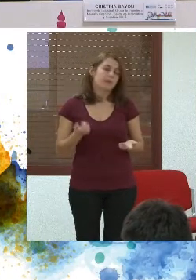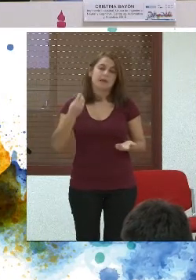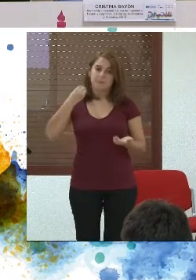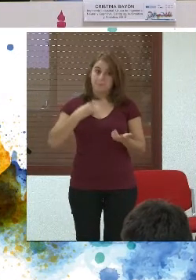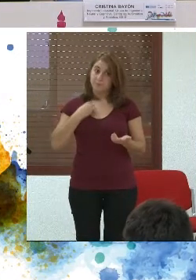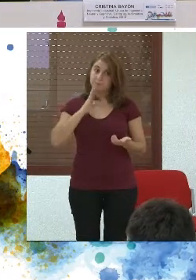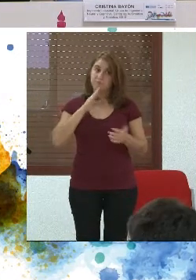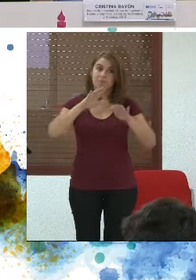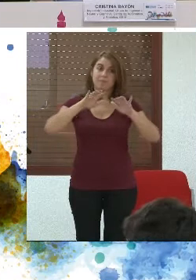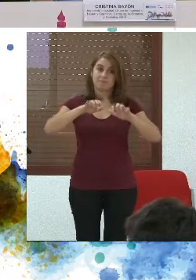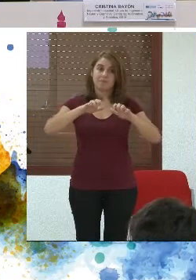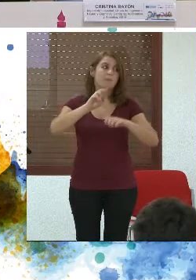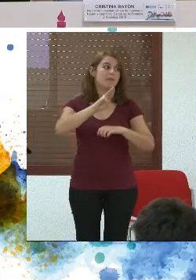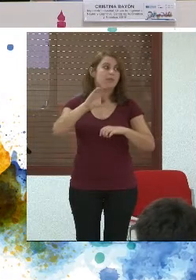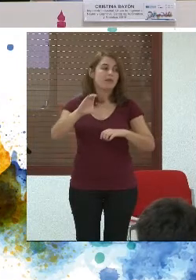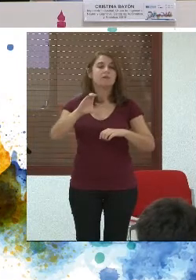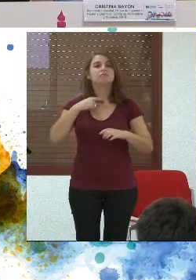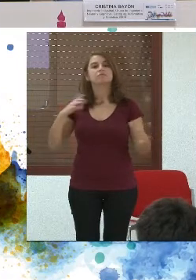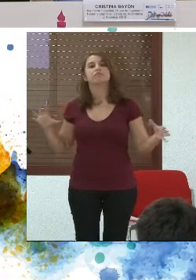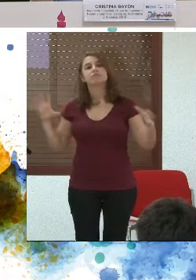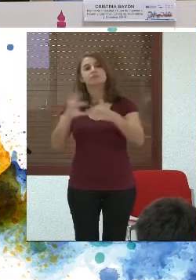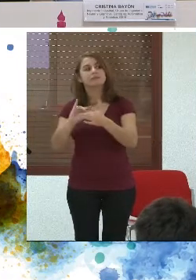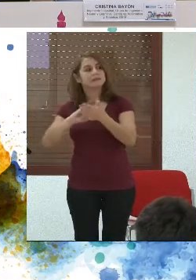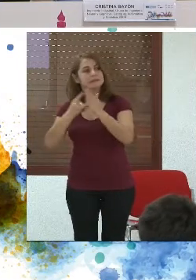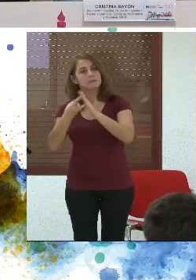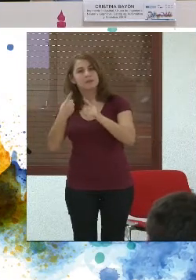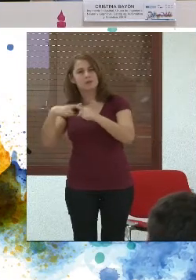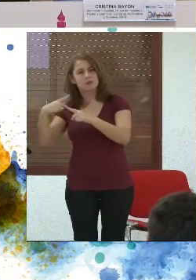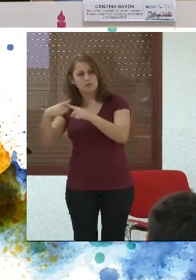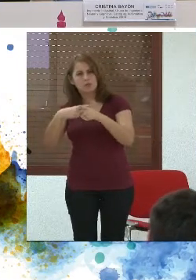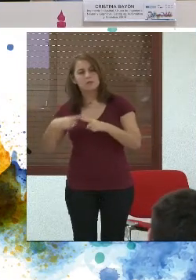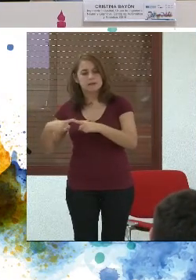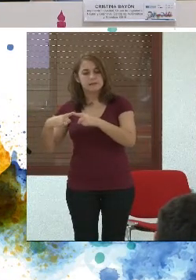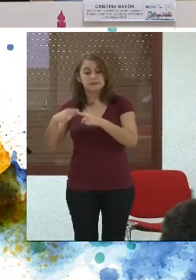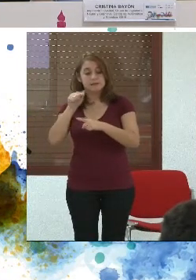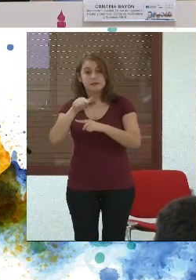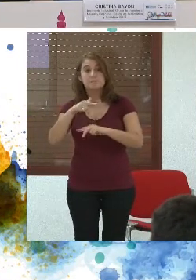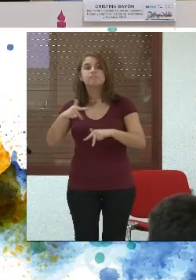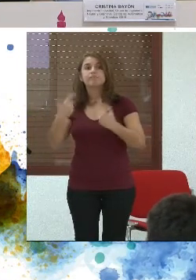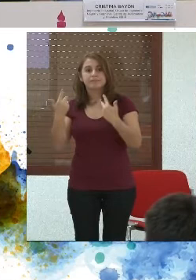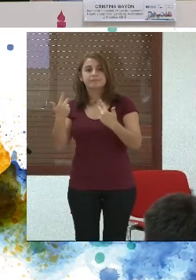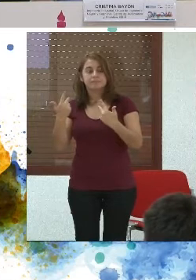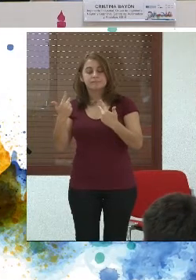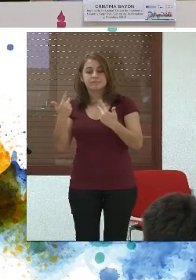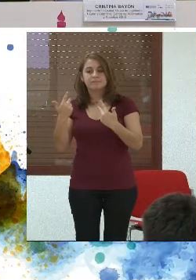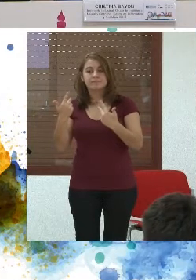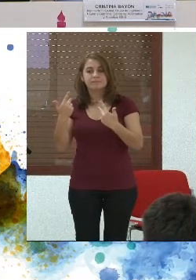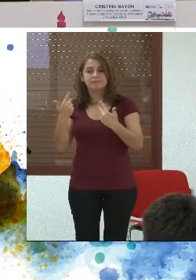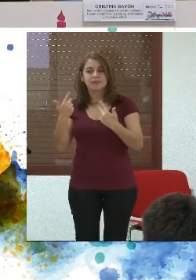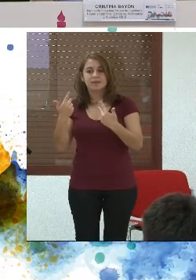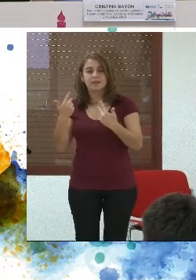This PC is connected to an instrument panel, which allows us